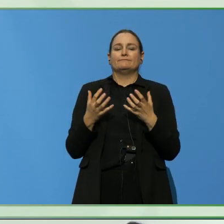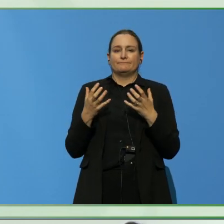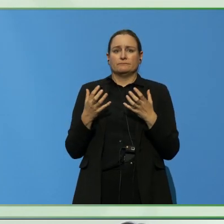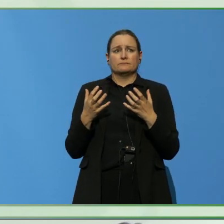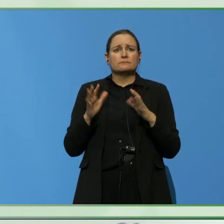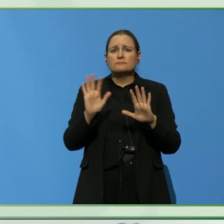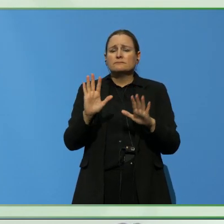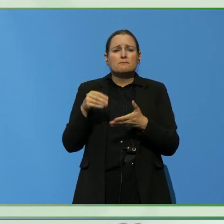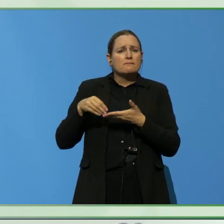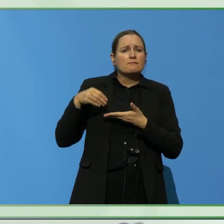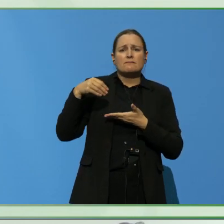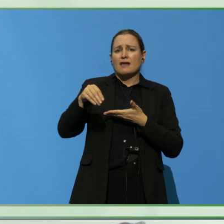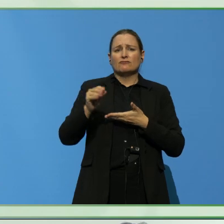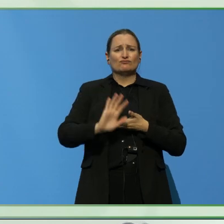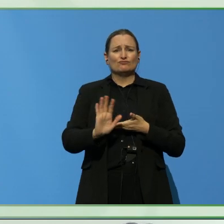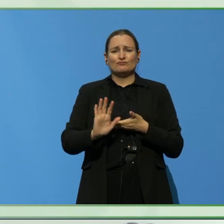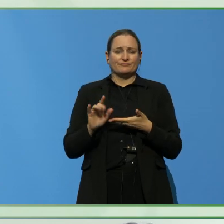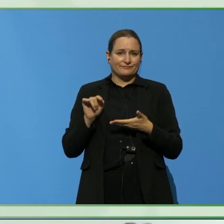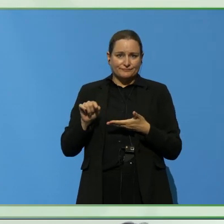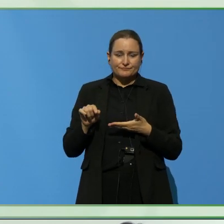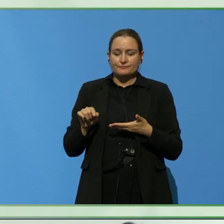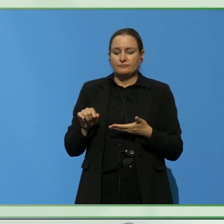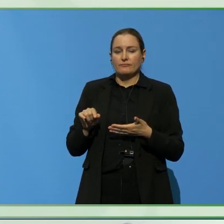accelerator based out of Toronto, where we provide